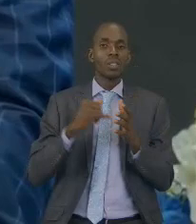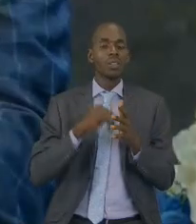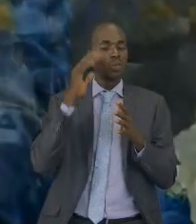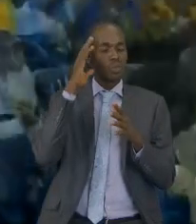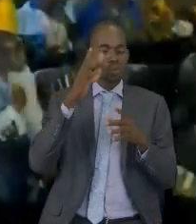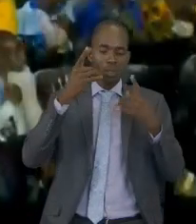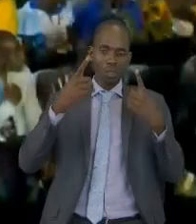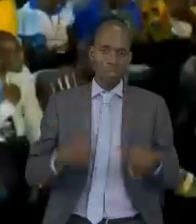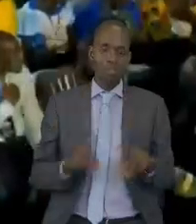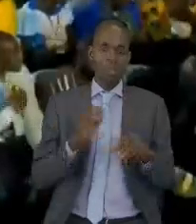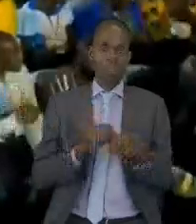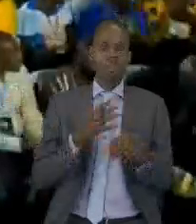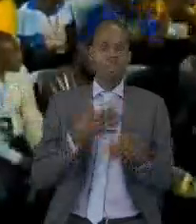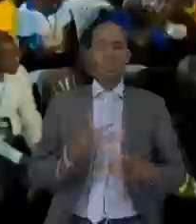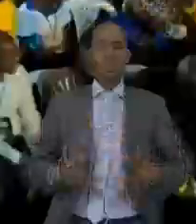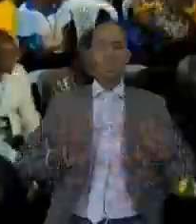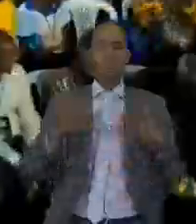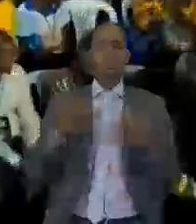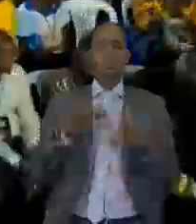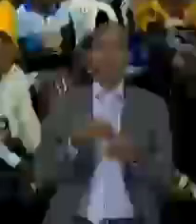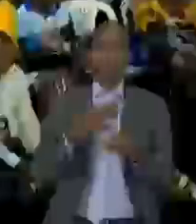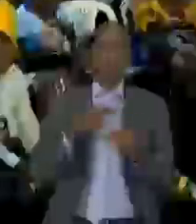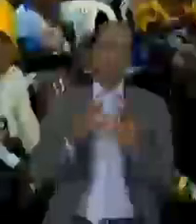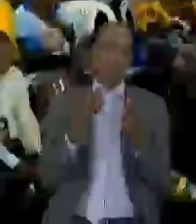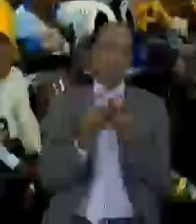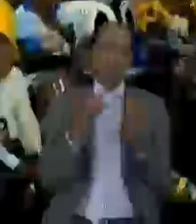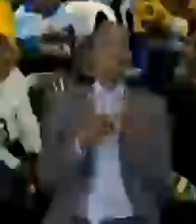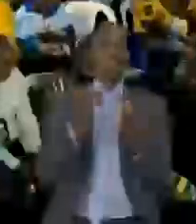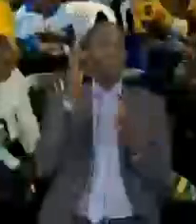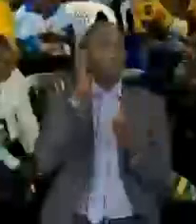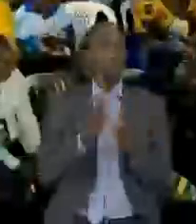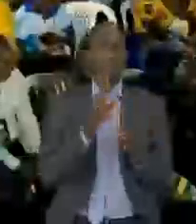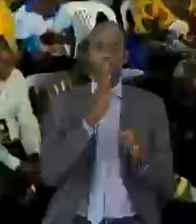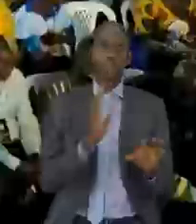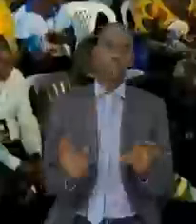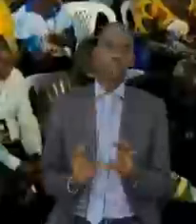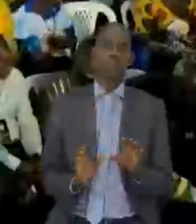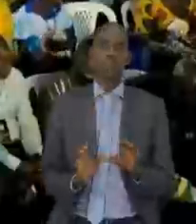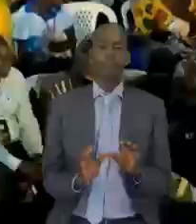life. In my family, it will be done. Get ready.